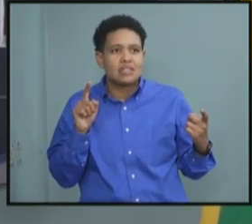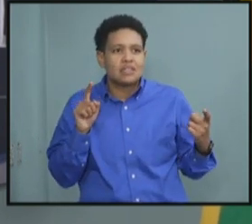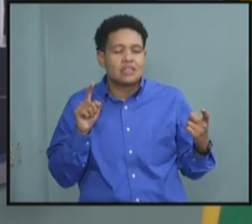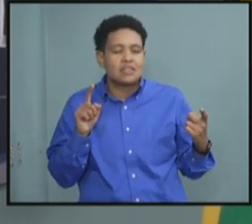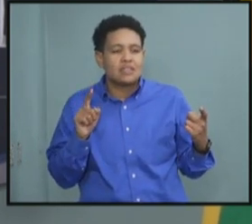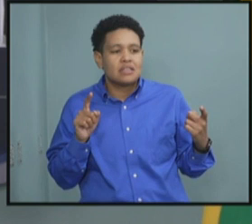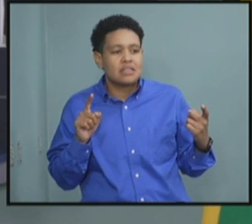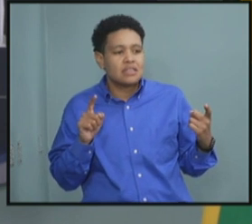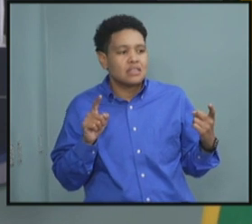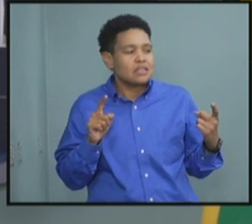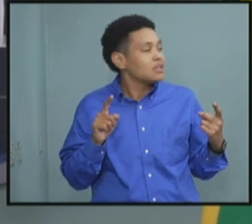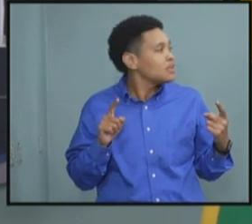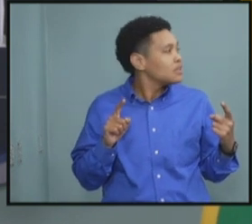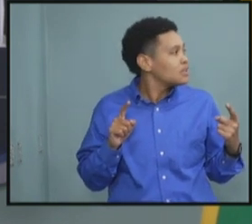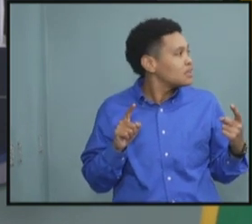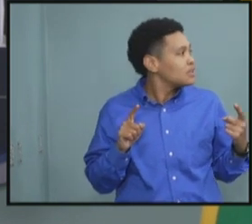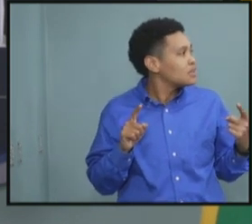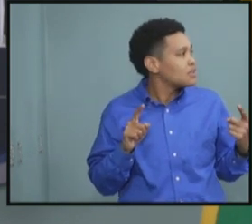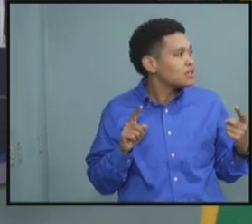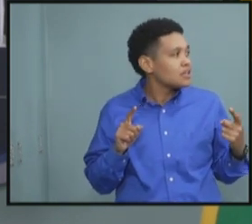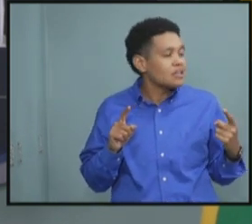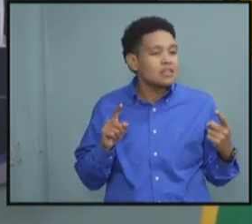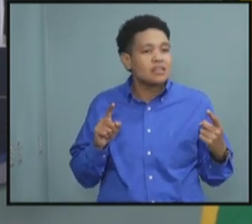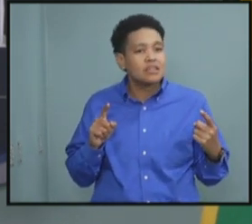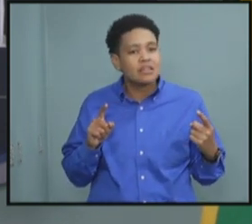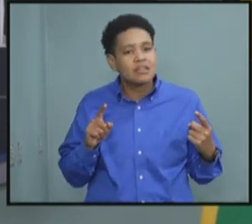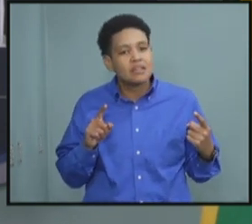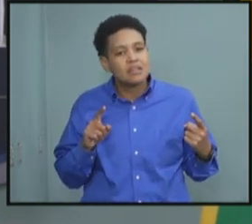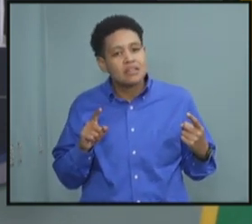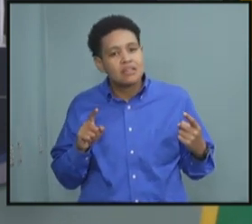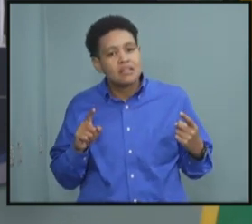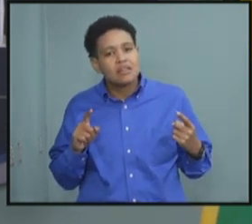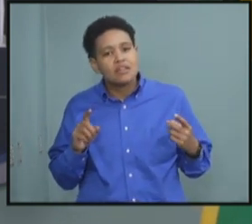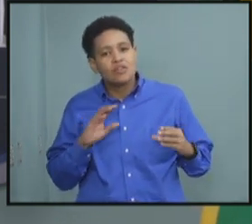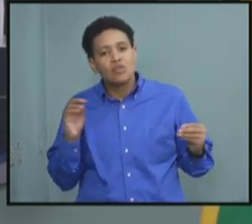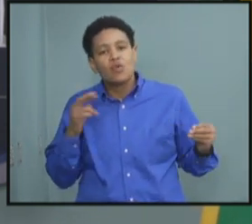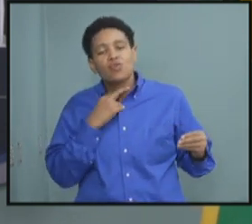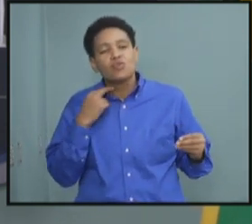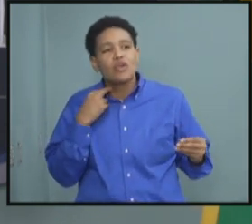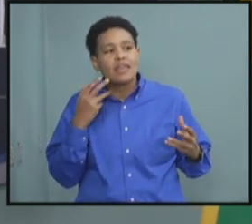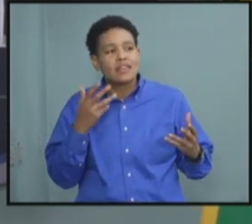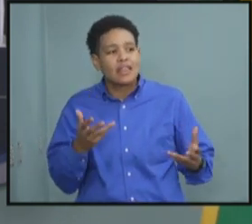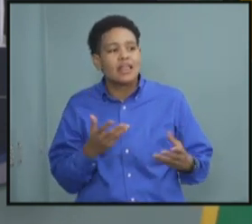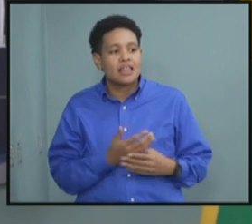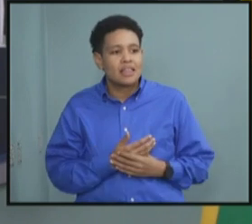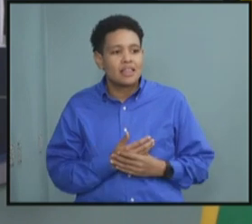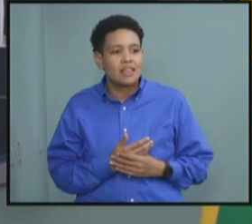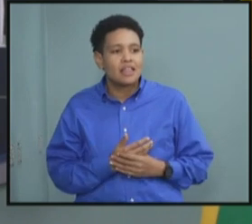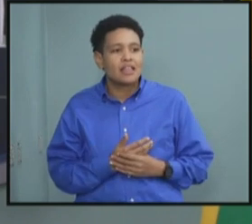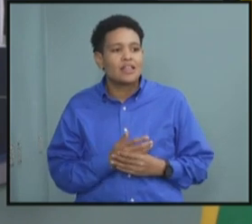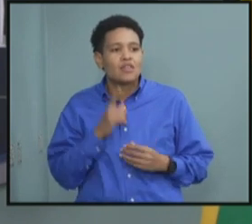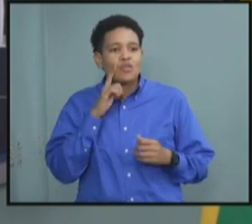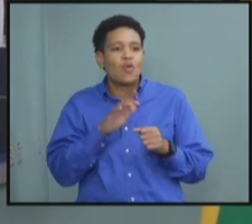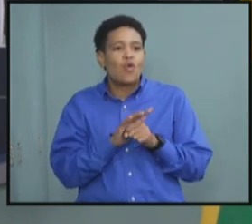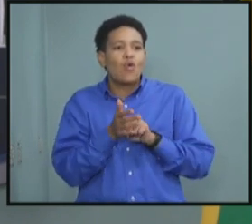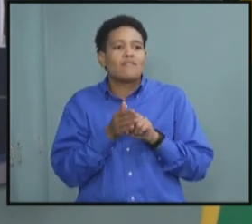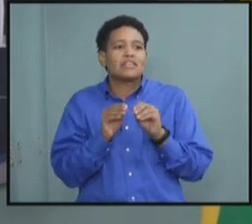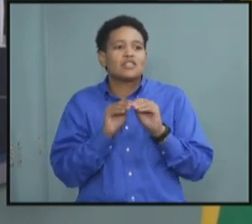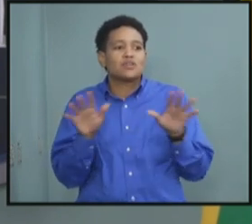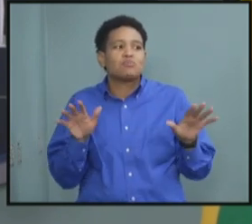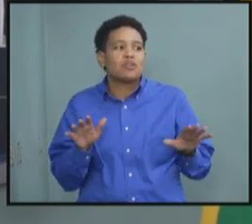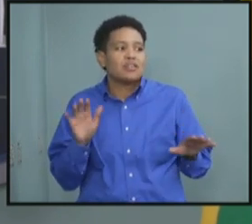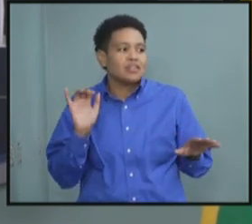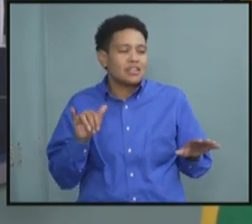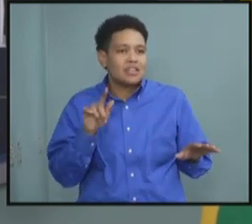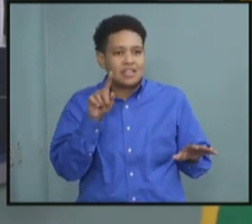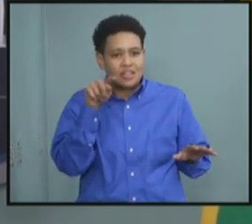distance, so that there's no threat to the COVID spread. So that